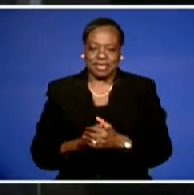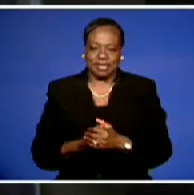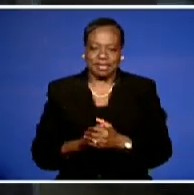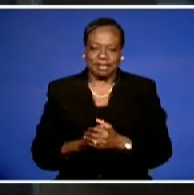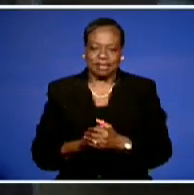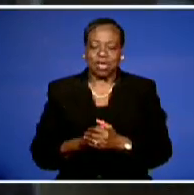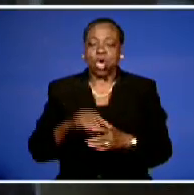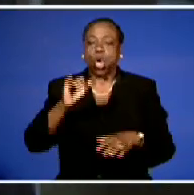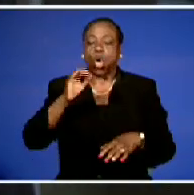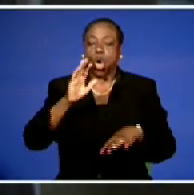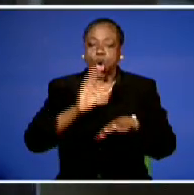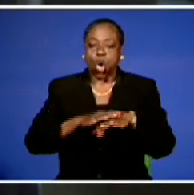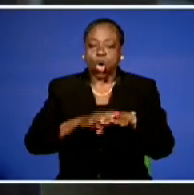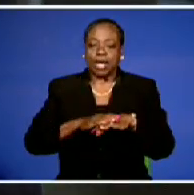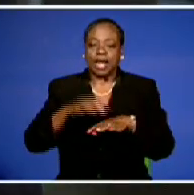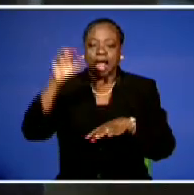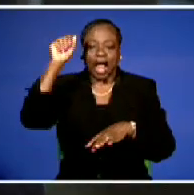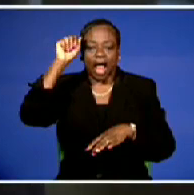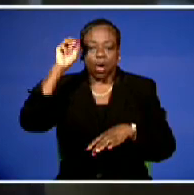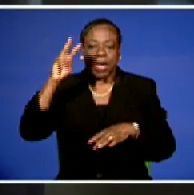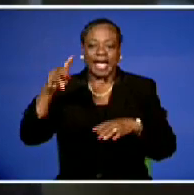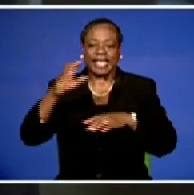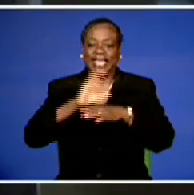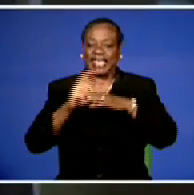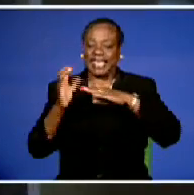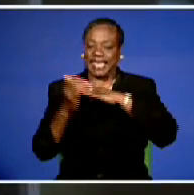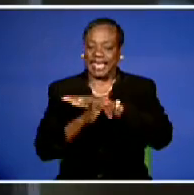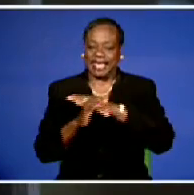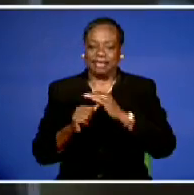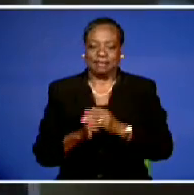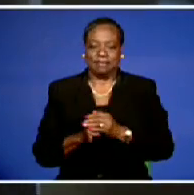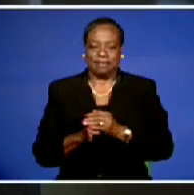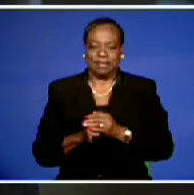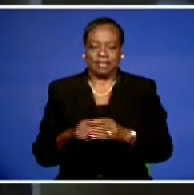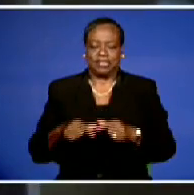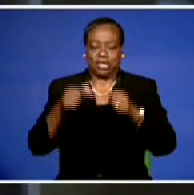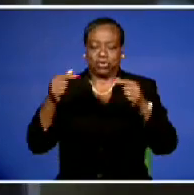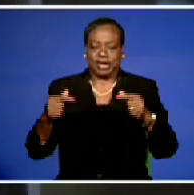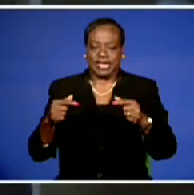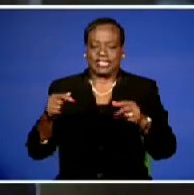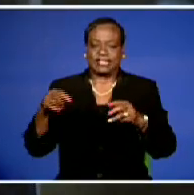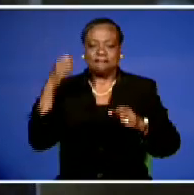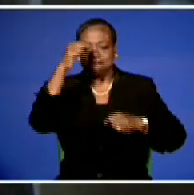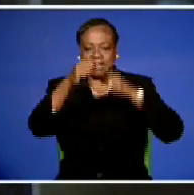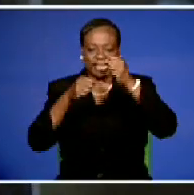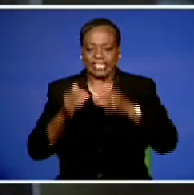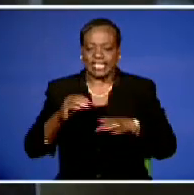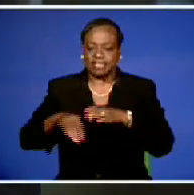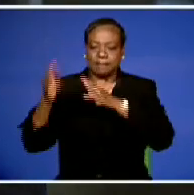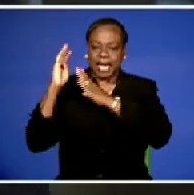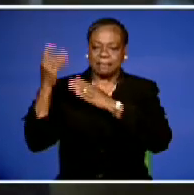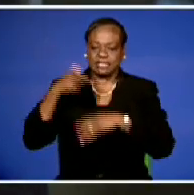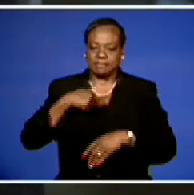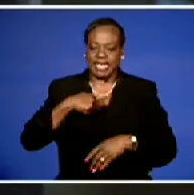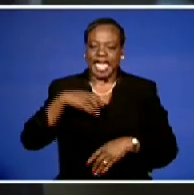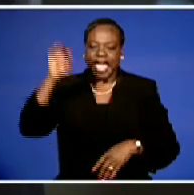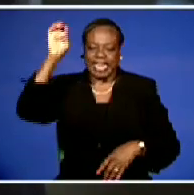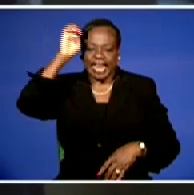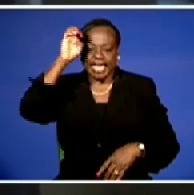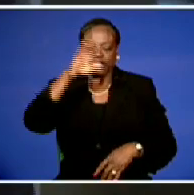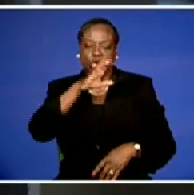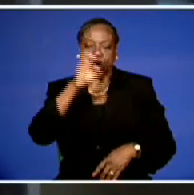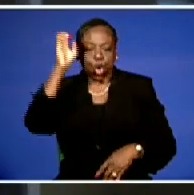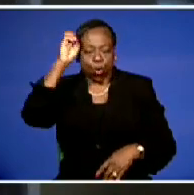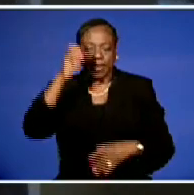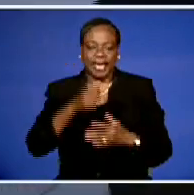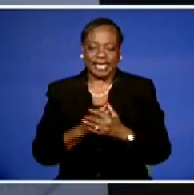On Avaki. Greatest fight in Bahamas history. Me and Elijah Obed. It's gone